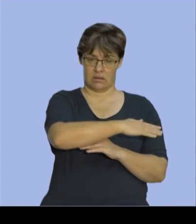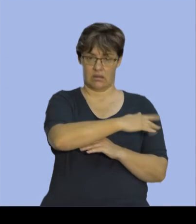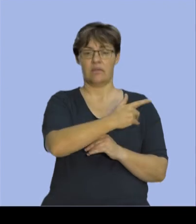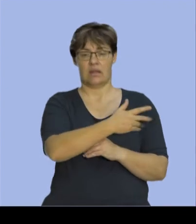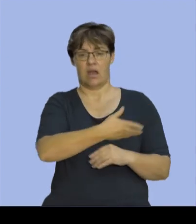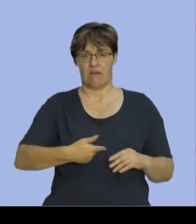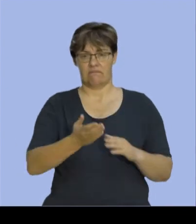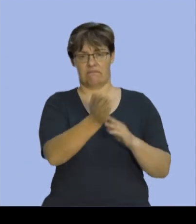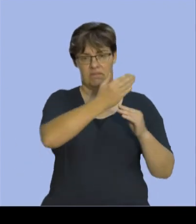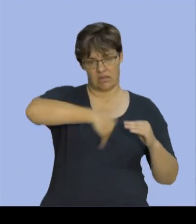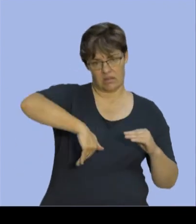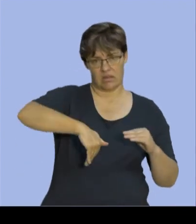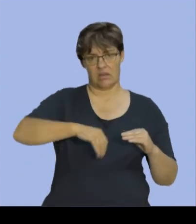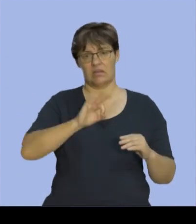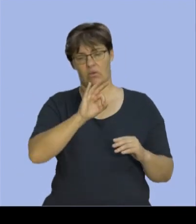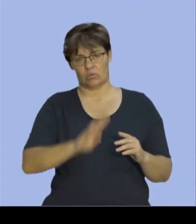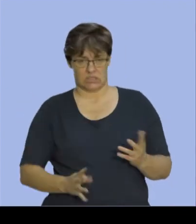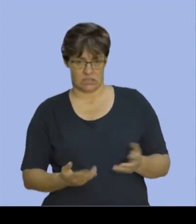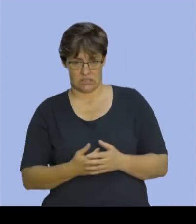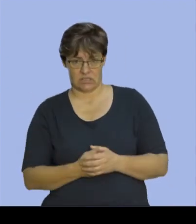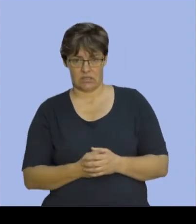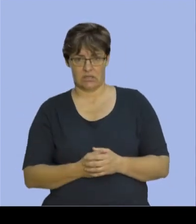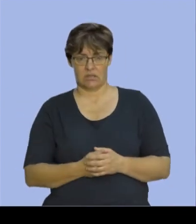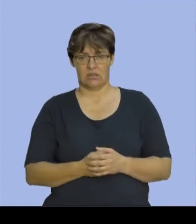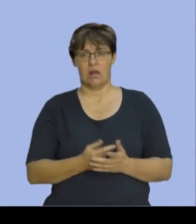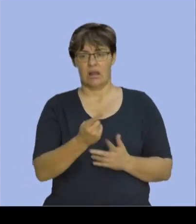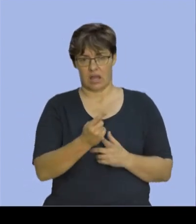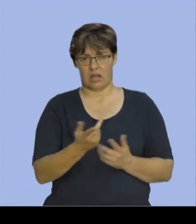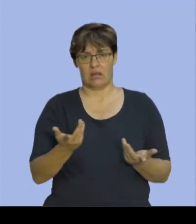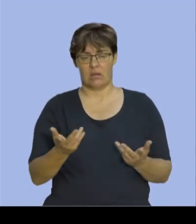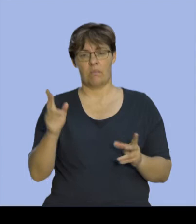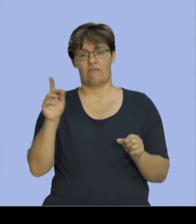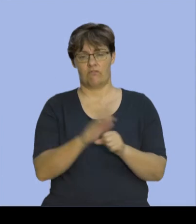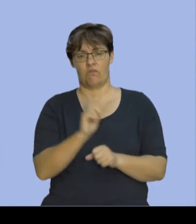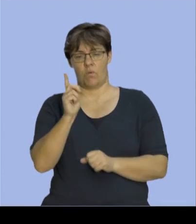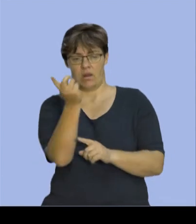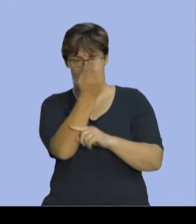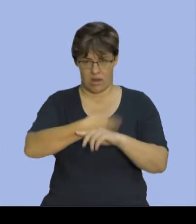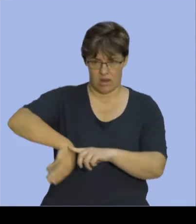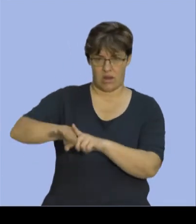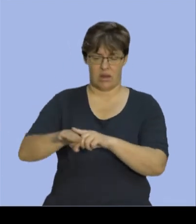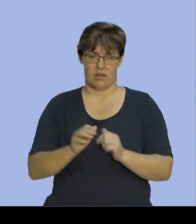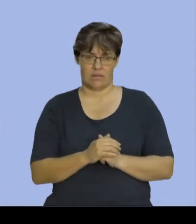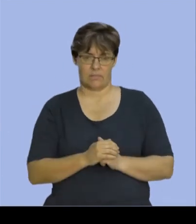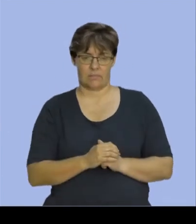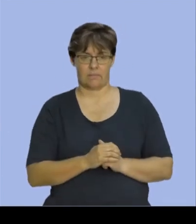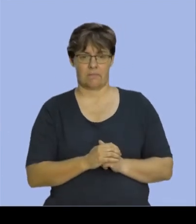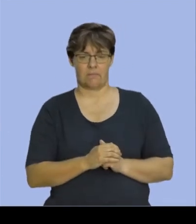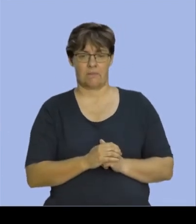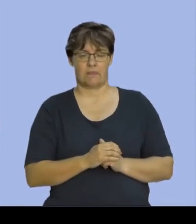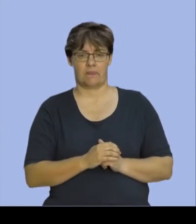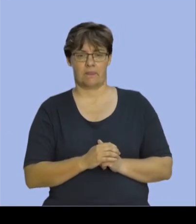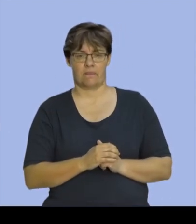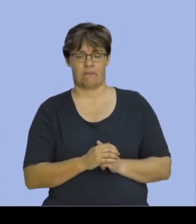between 270 and 360, that's another quarter. 2 quarters and a half, they make a whole, which is one complete